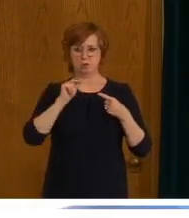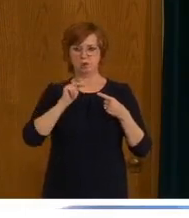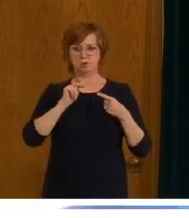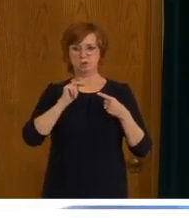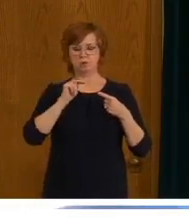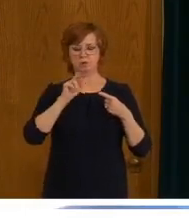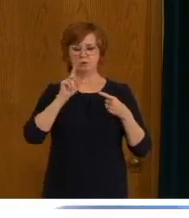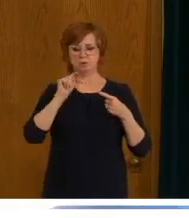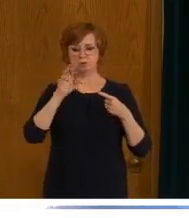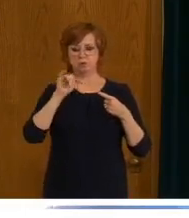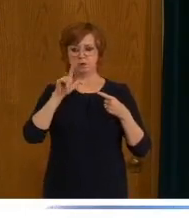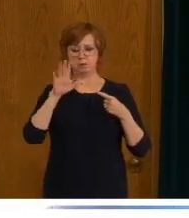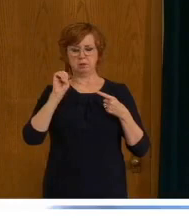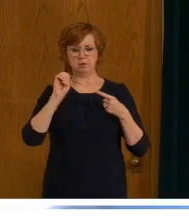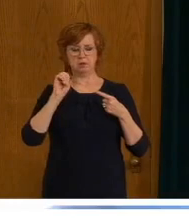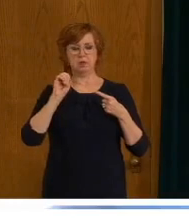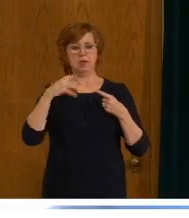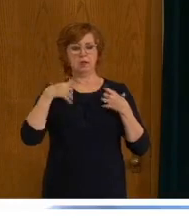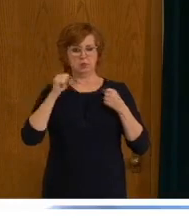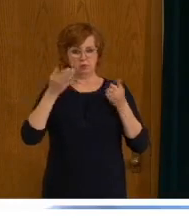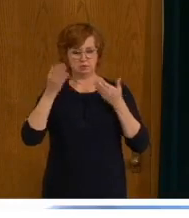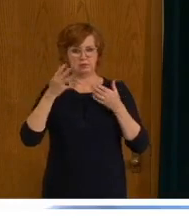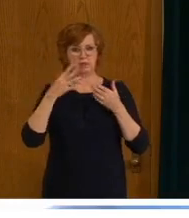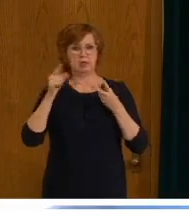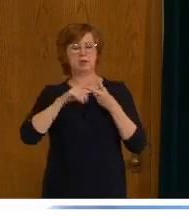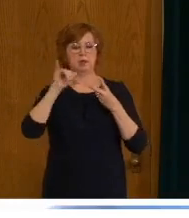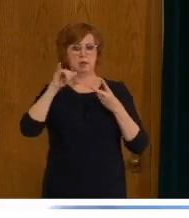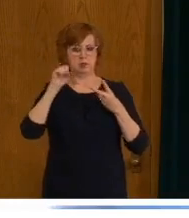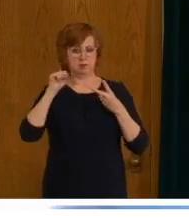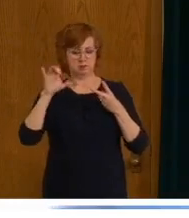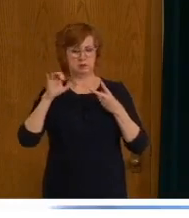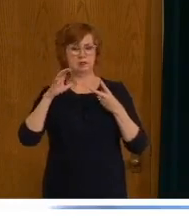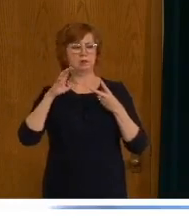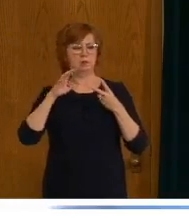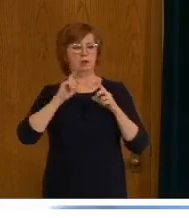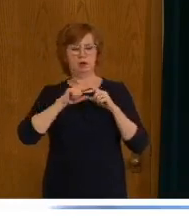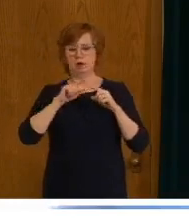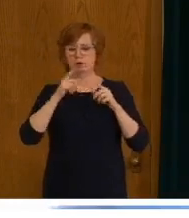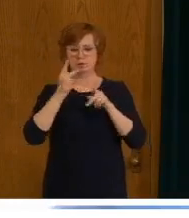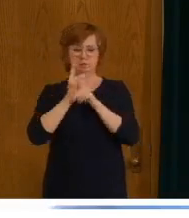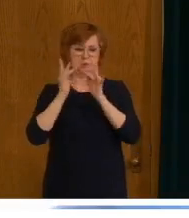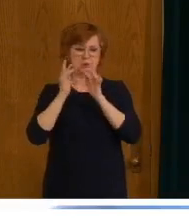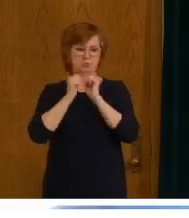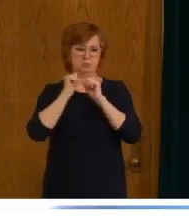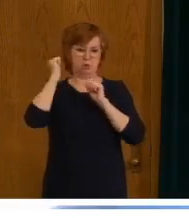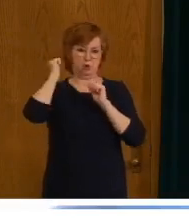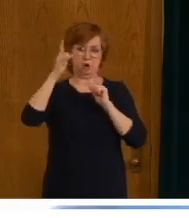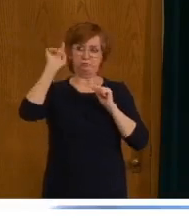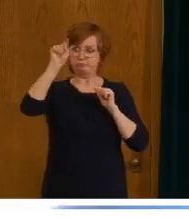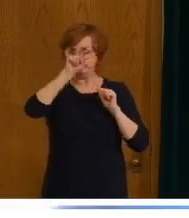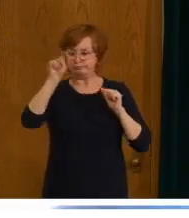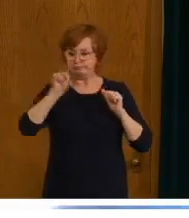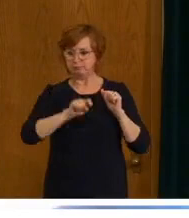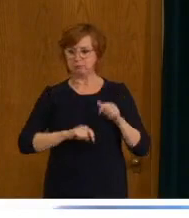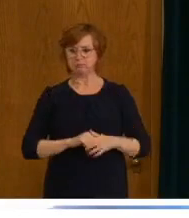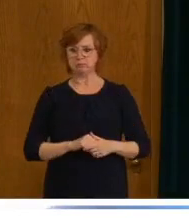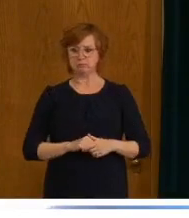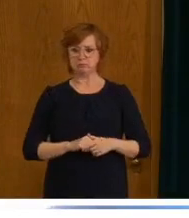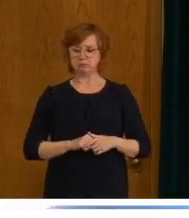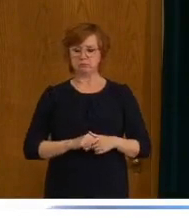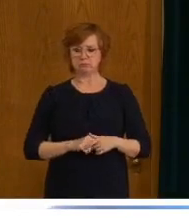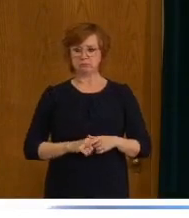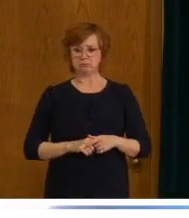Health Services and ISC. And again, there are some communities with very high vaccine uptake, and that's not unique to COVID.